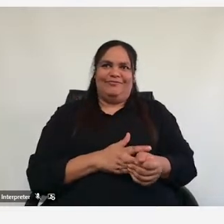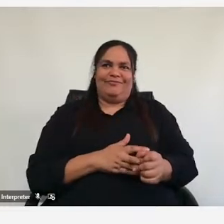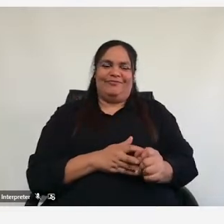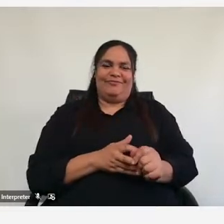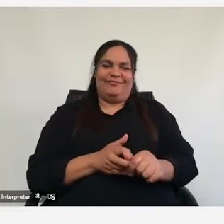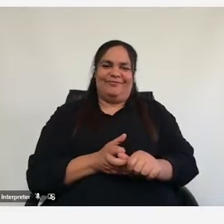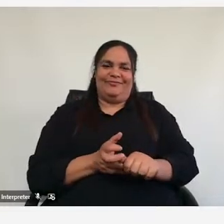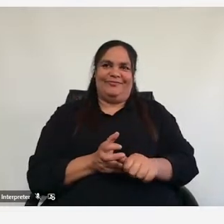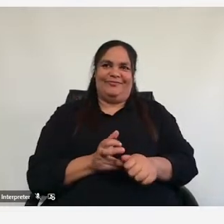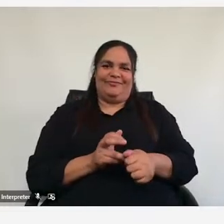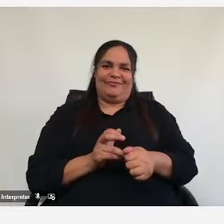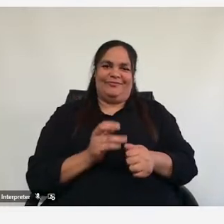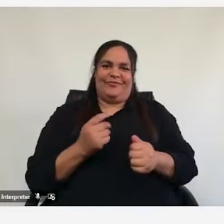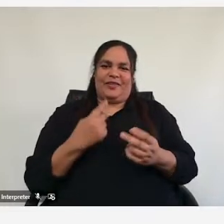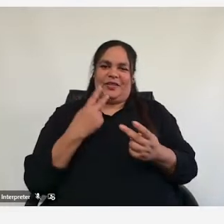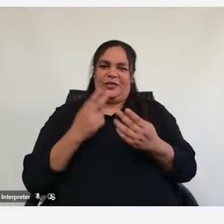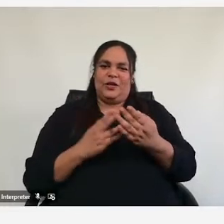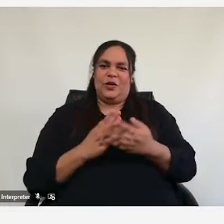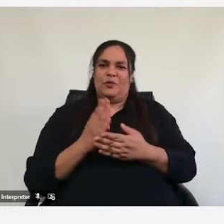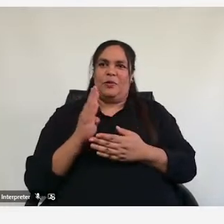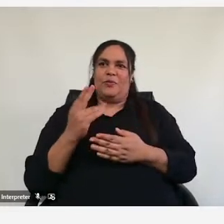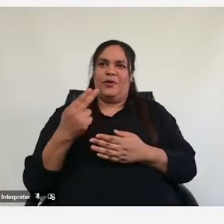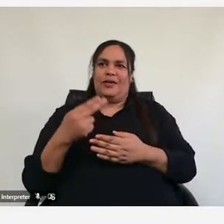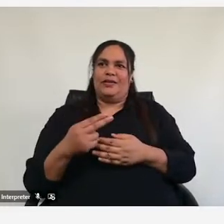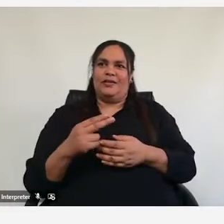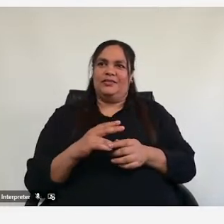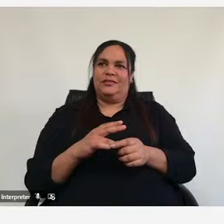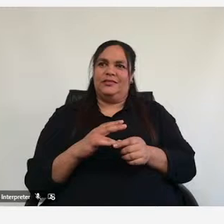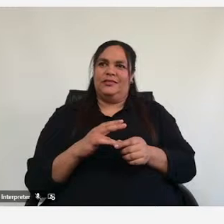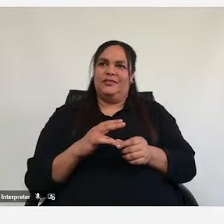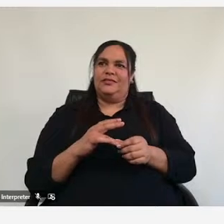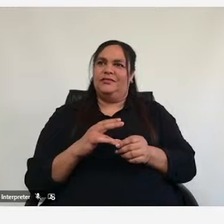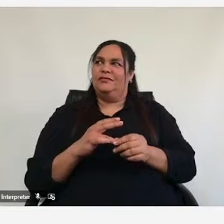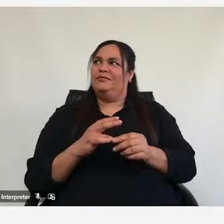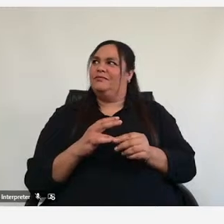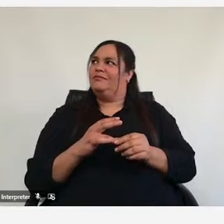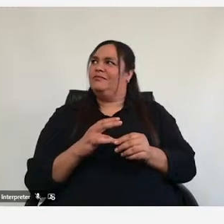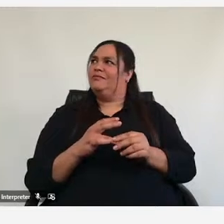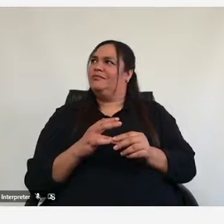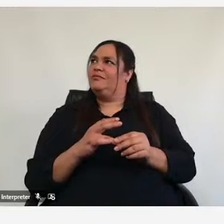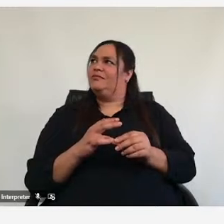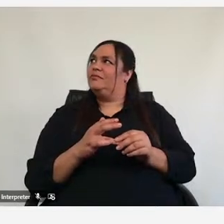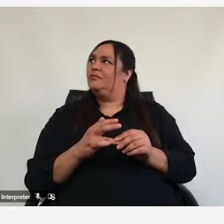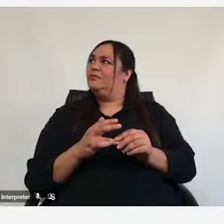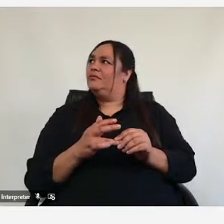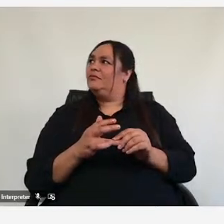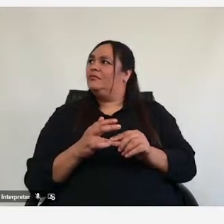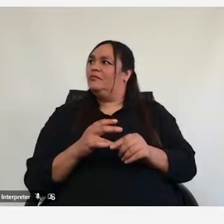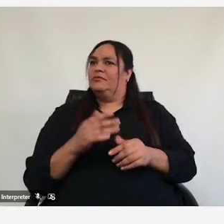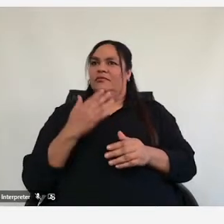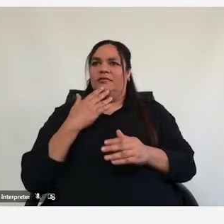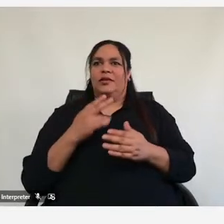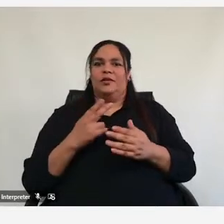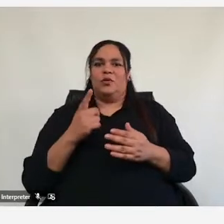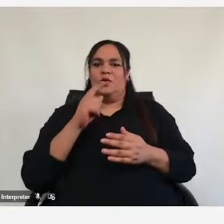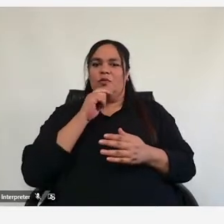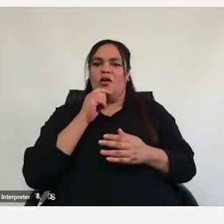I now see the Honorable Brinkhuis. Thank you very much and good morning, Honorable